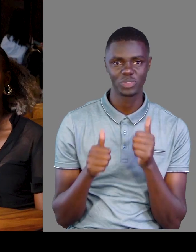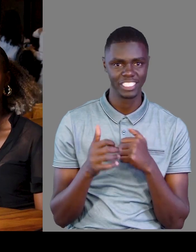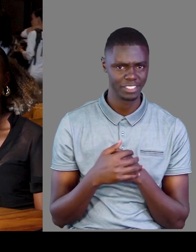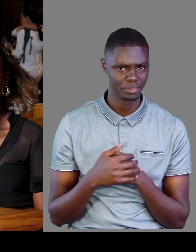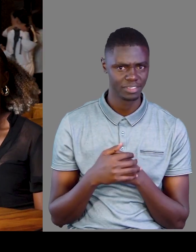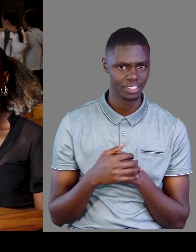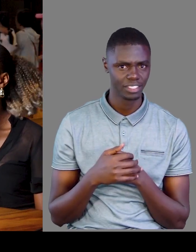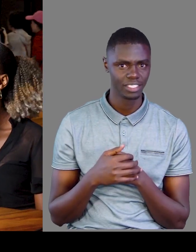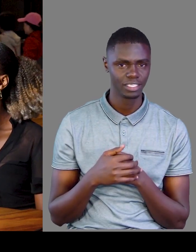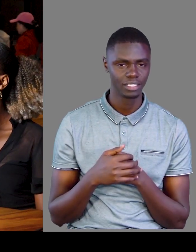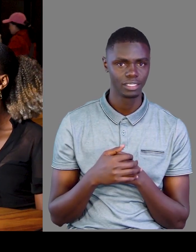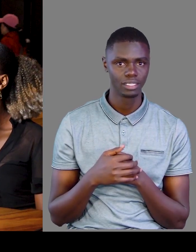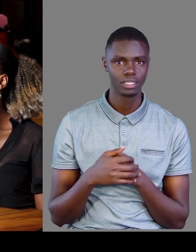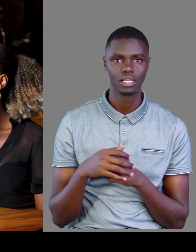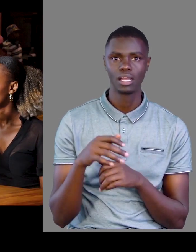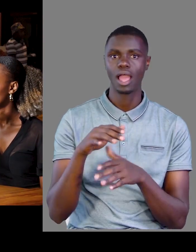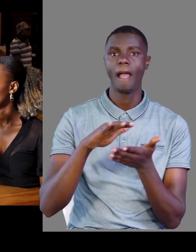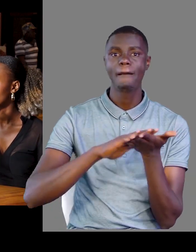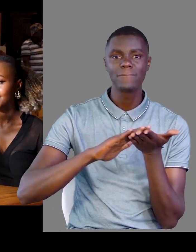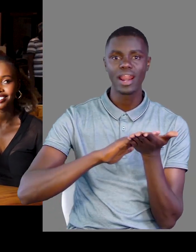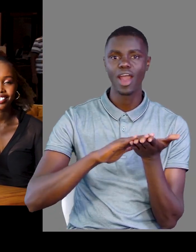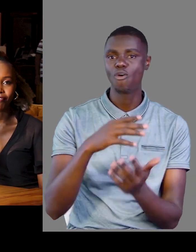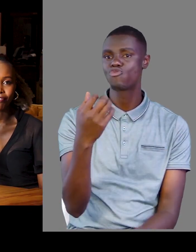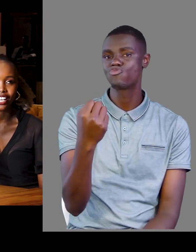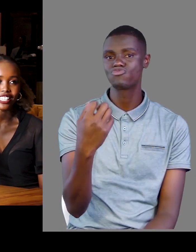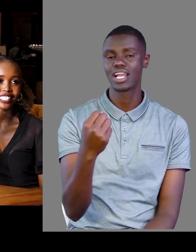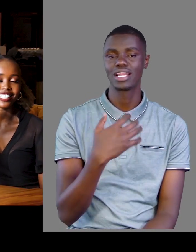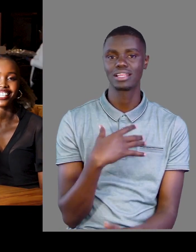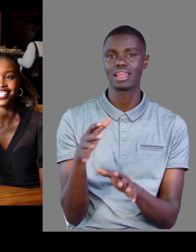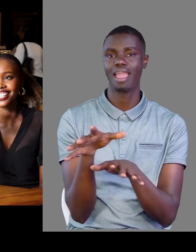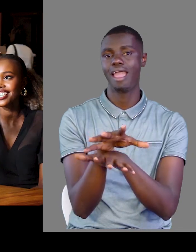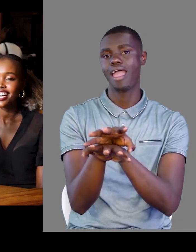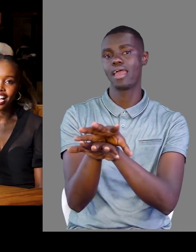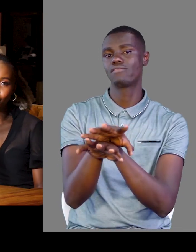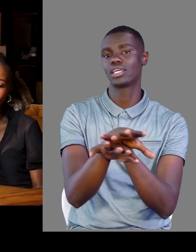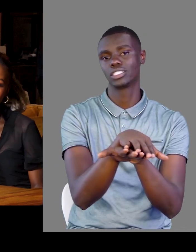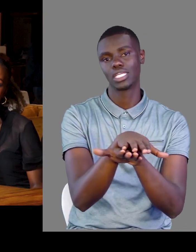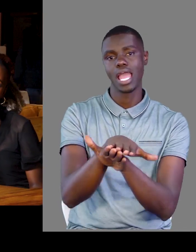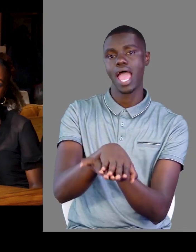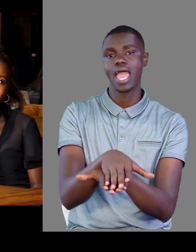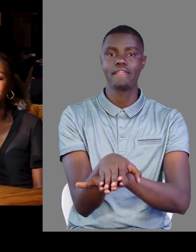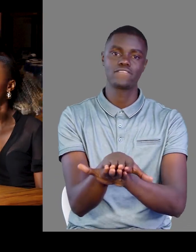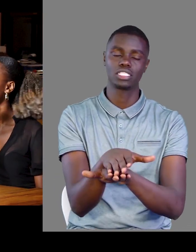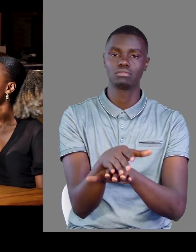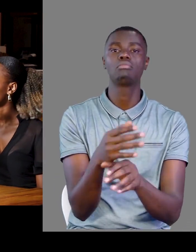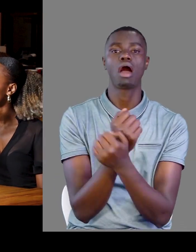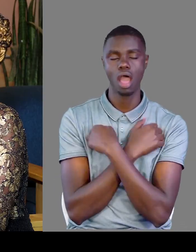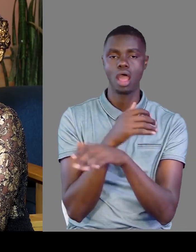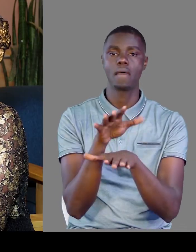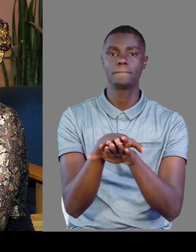Napenda brown ugali na samaki. Ugali na samaki? Fish. Anapenda fish. Brown, not white.